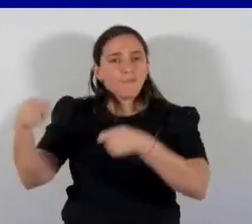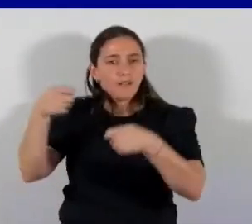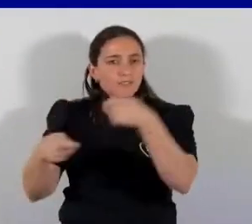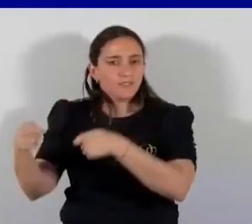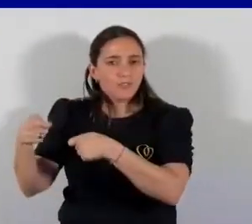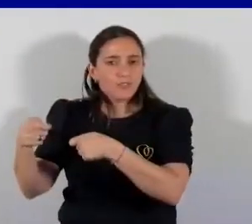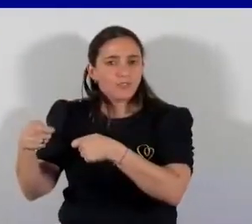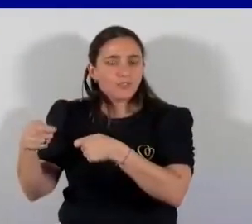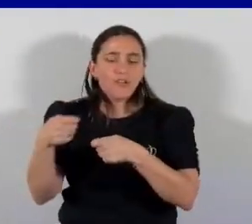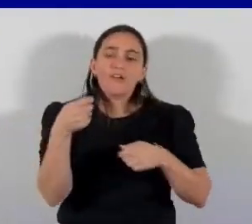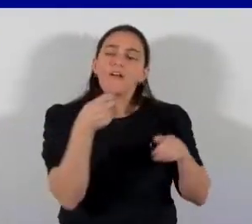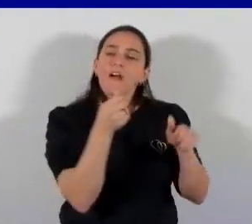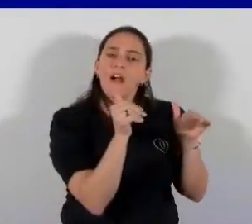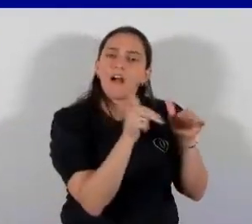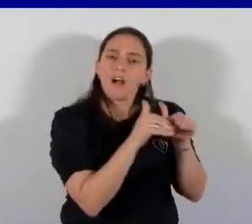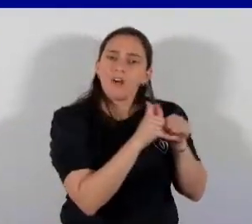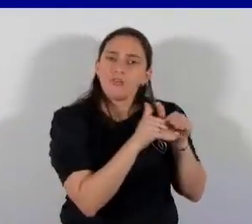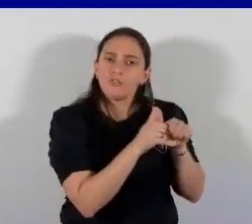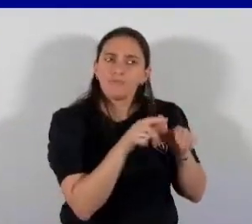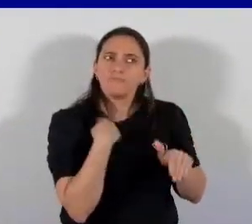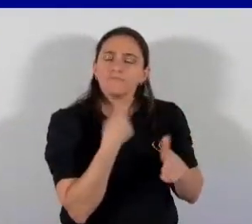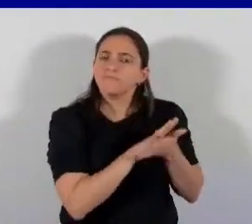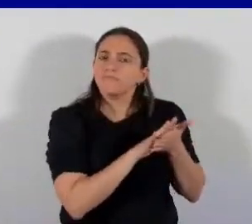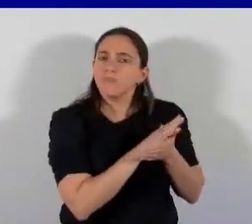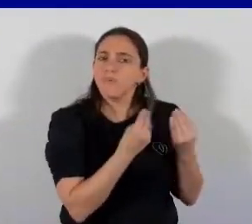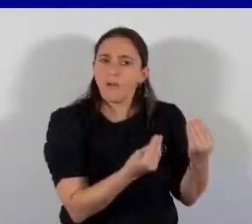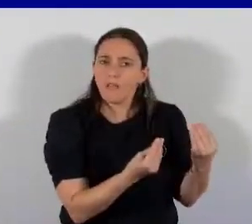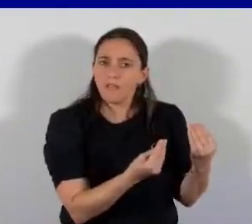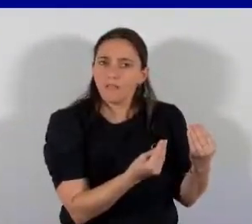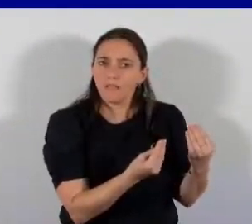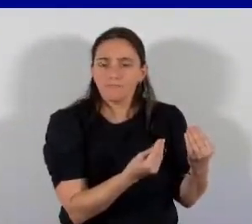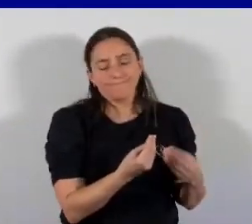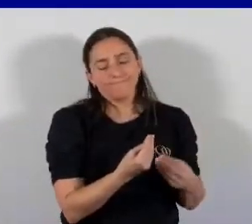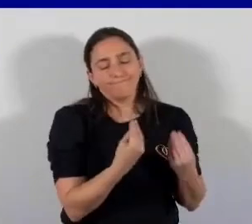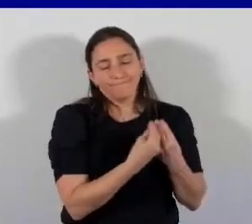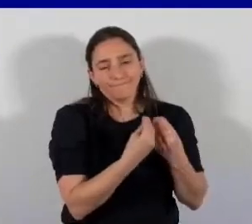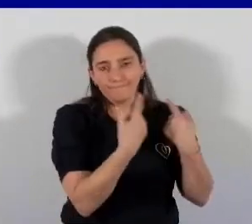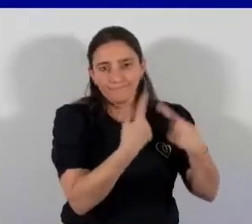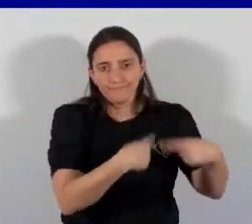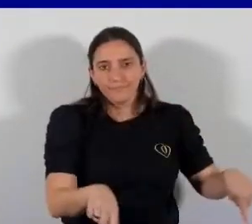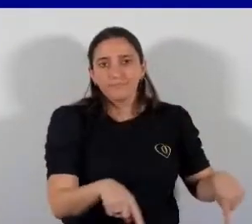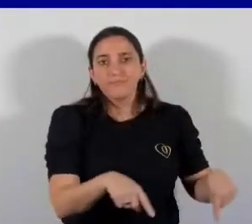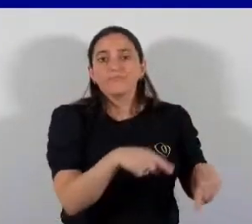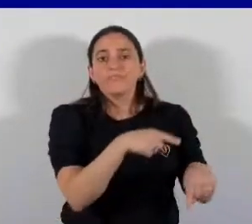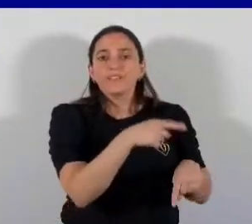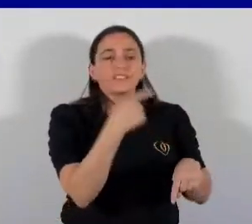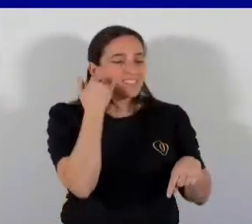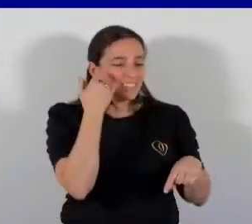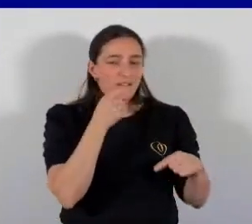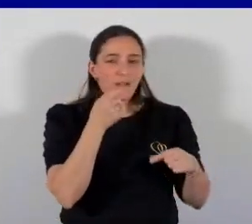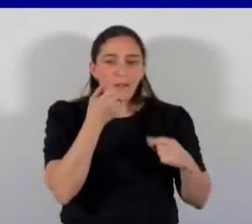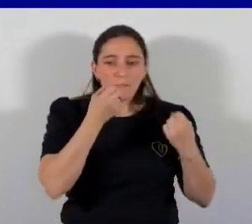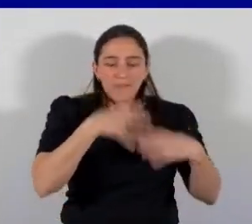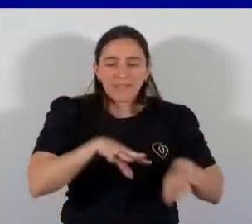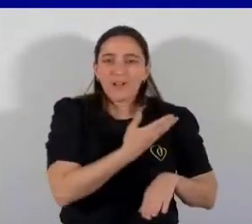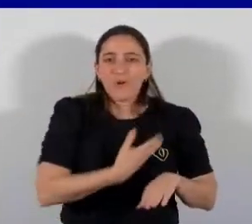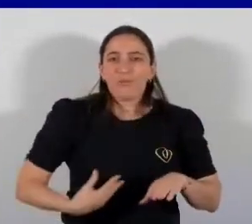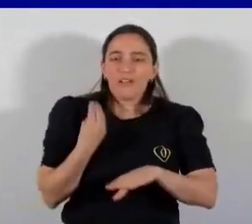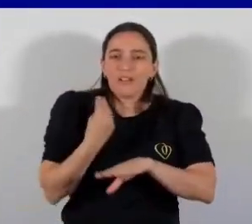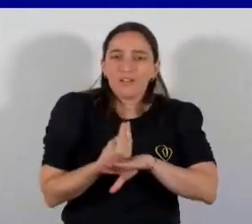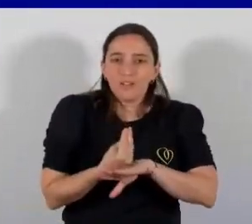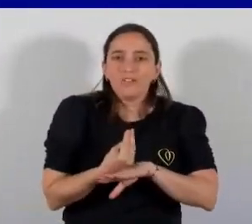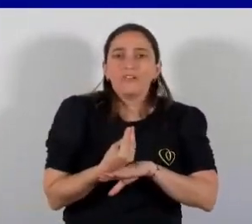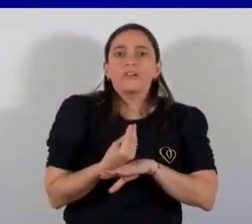investment. bueno, hicimos mucho por el ahorro. And what did we do for the savings? Llegábamos Well, we did a lot for the savings. fiscal We arrived and